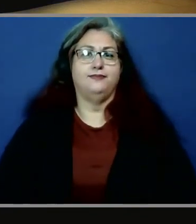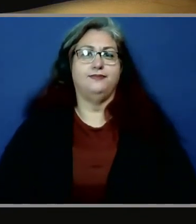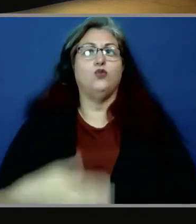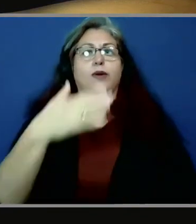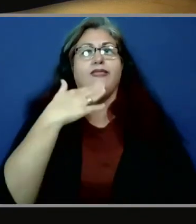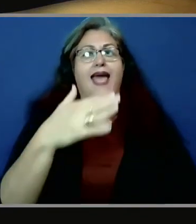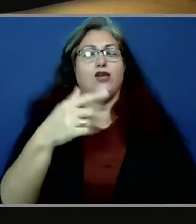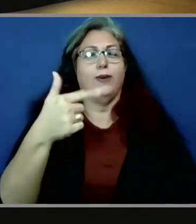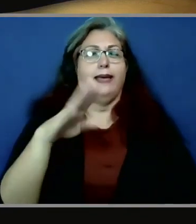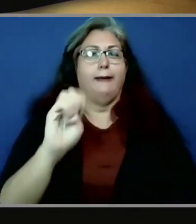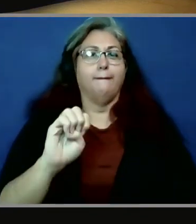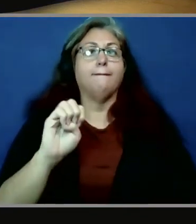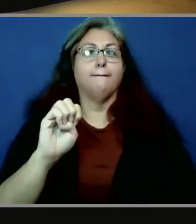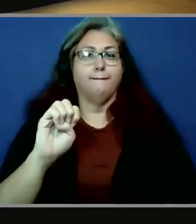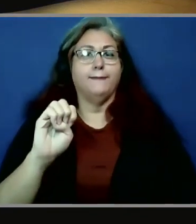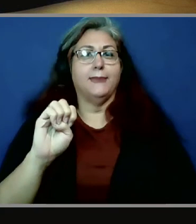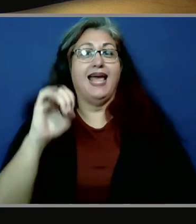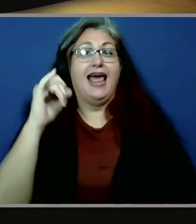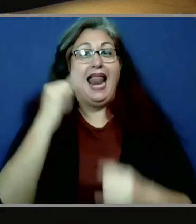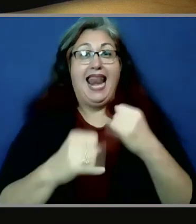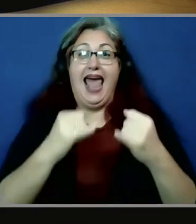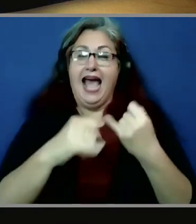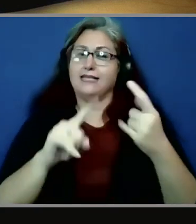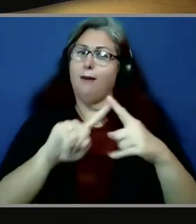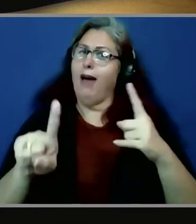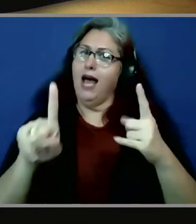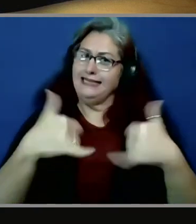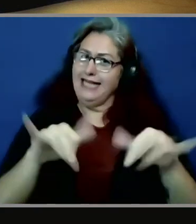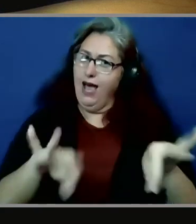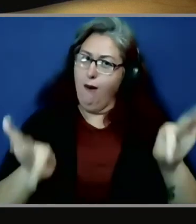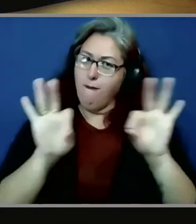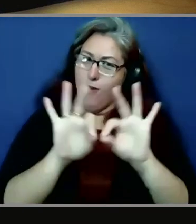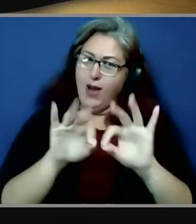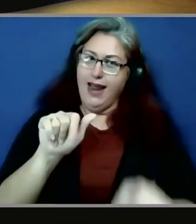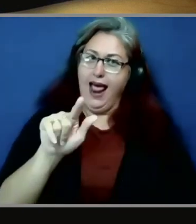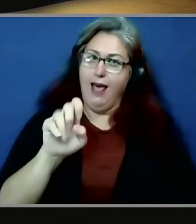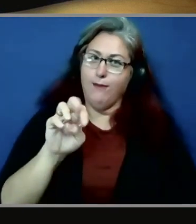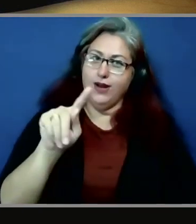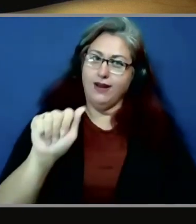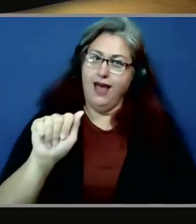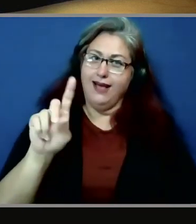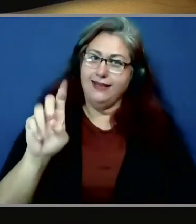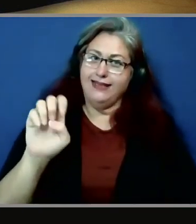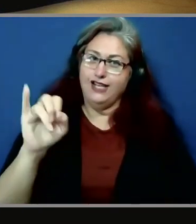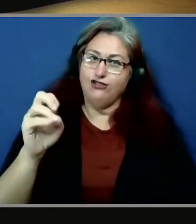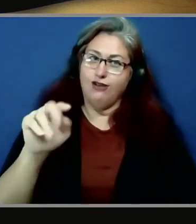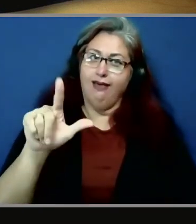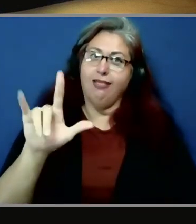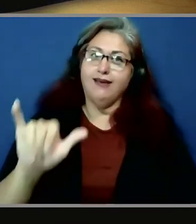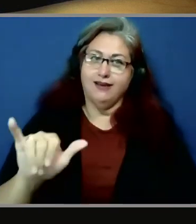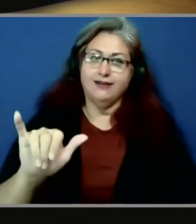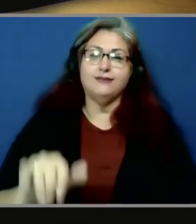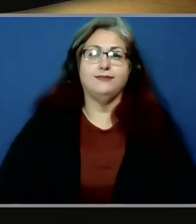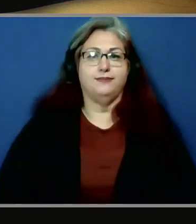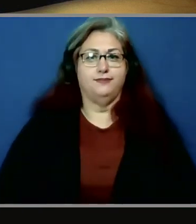Thank you, Gabe. Last but certainly not least, Alberta DeJetley.